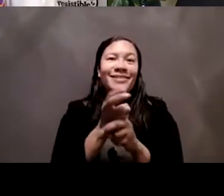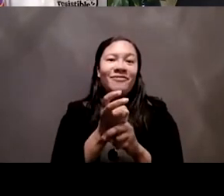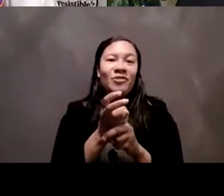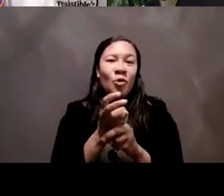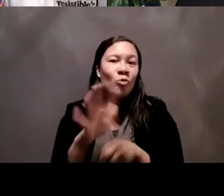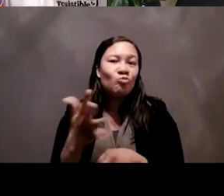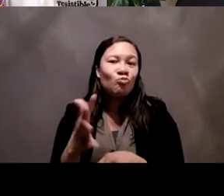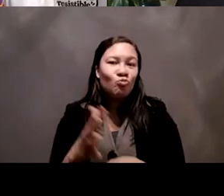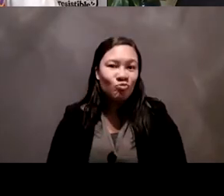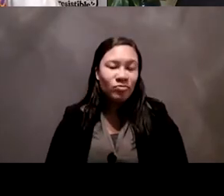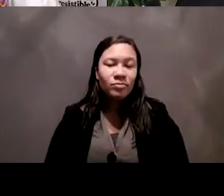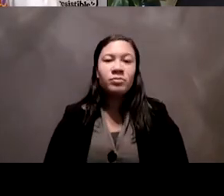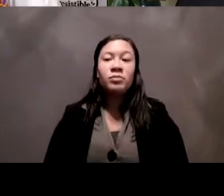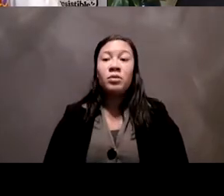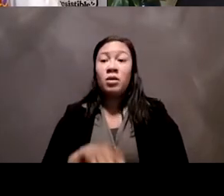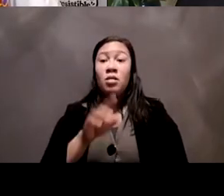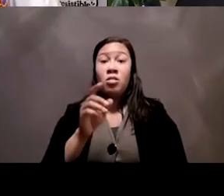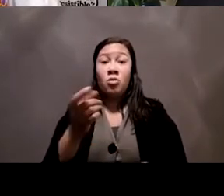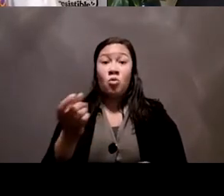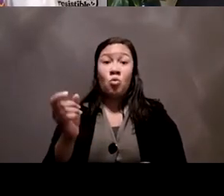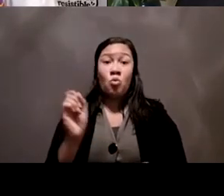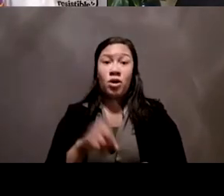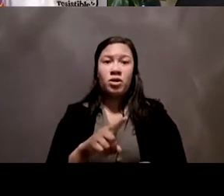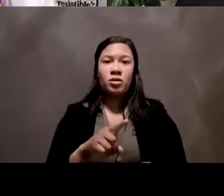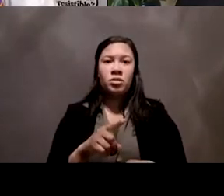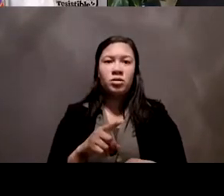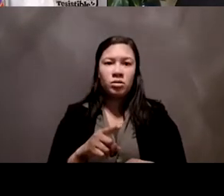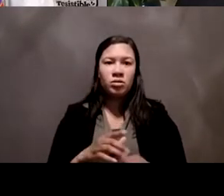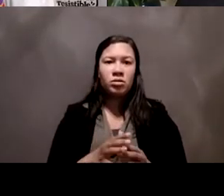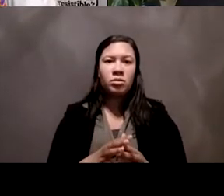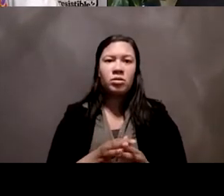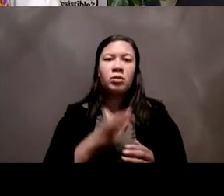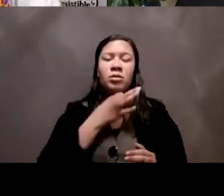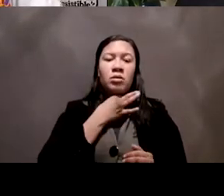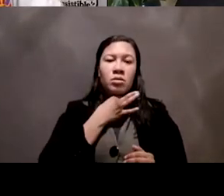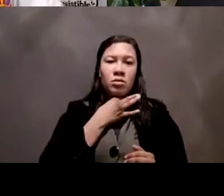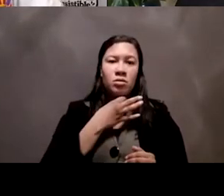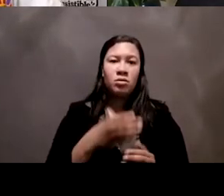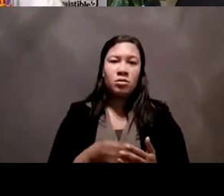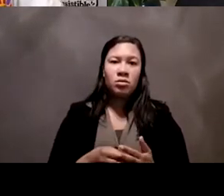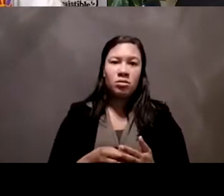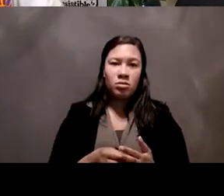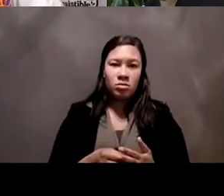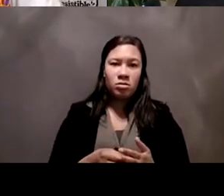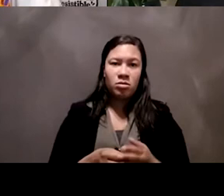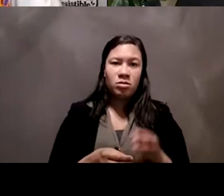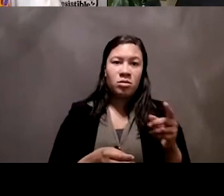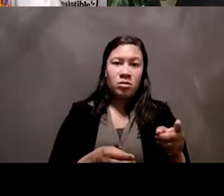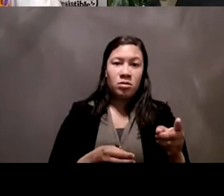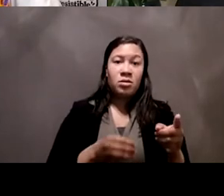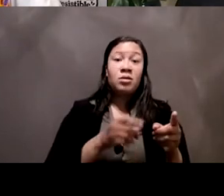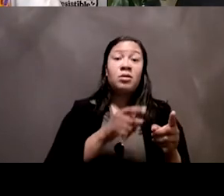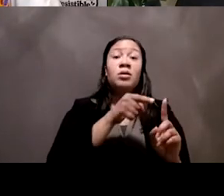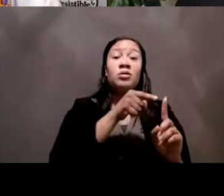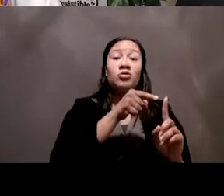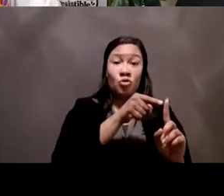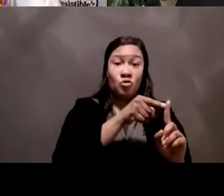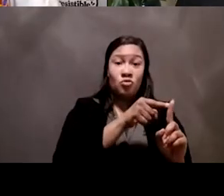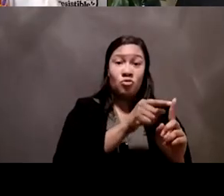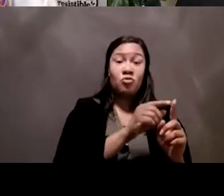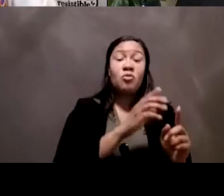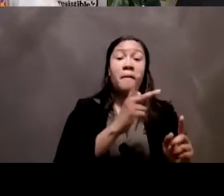We have a question that says, how do you see care expanding from the personal into the public domain?